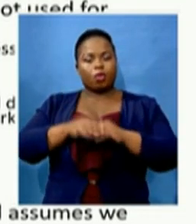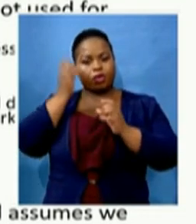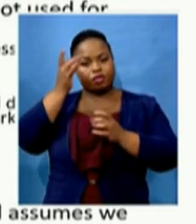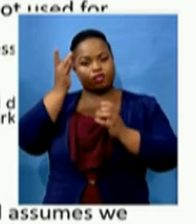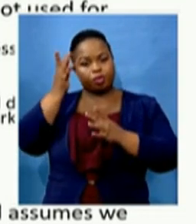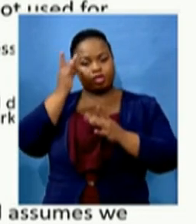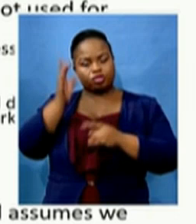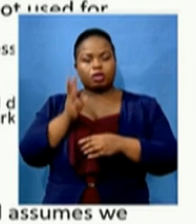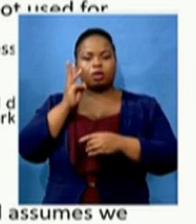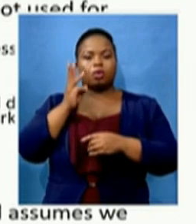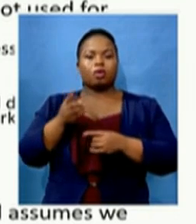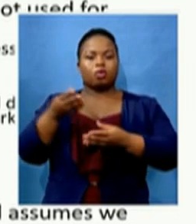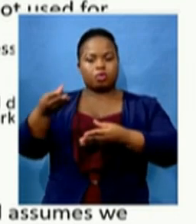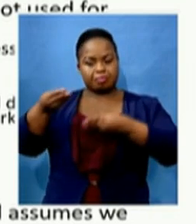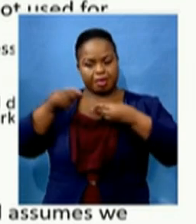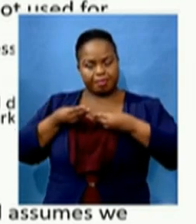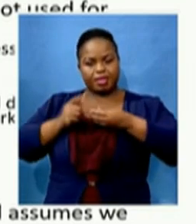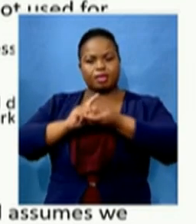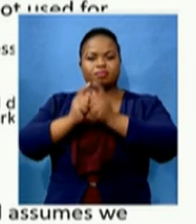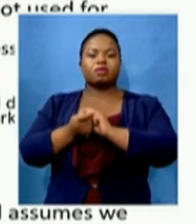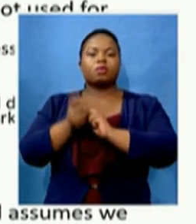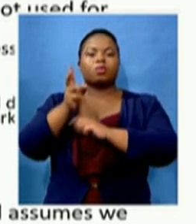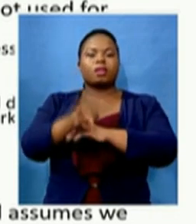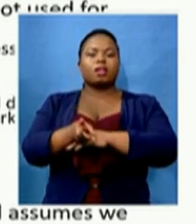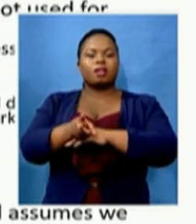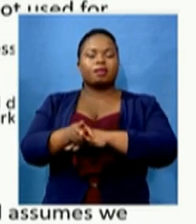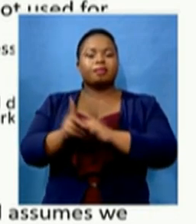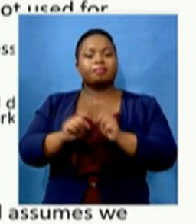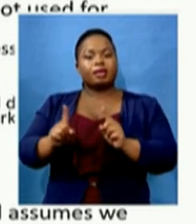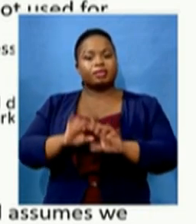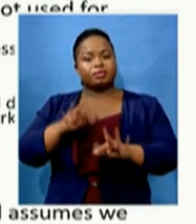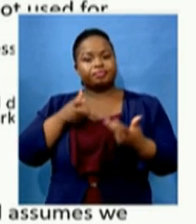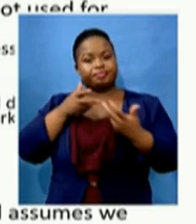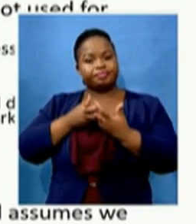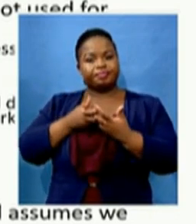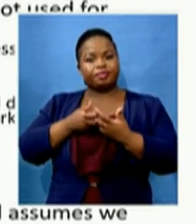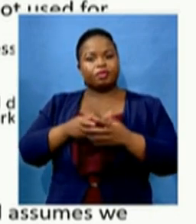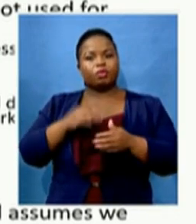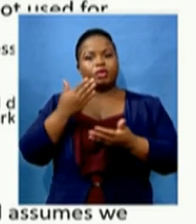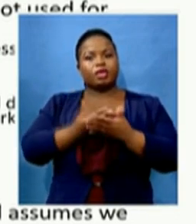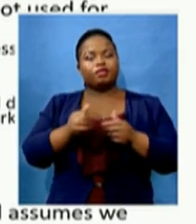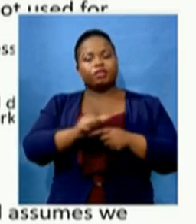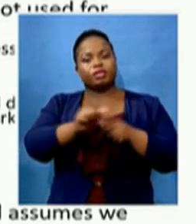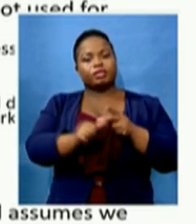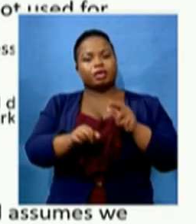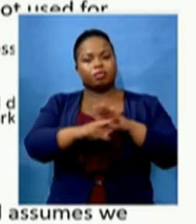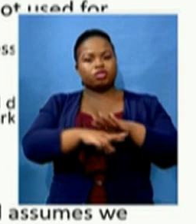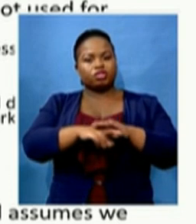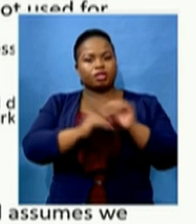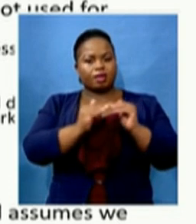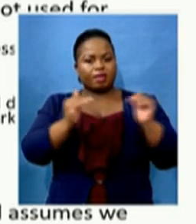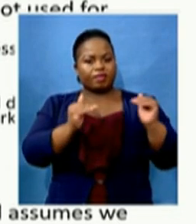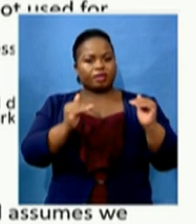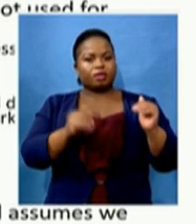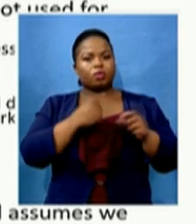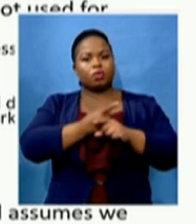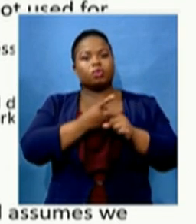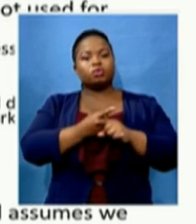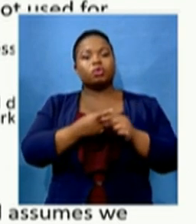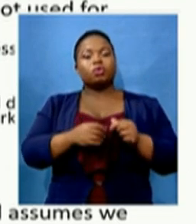more appropriate to apply the model at a sub-regional level, although it's being designed at a national level at the moment. And there are lots of problems